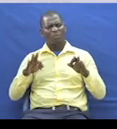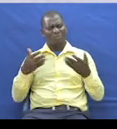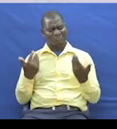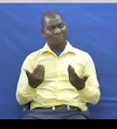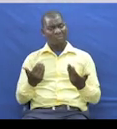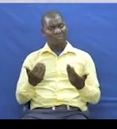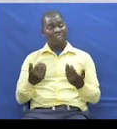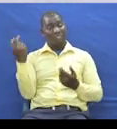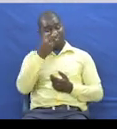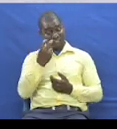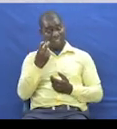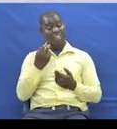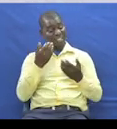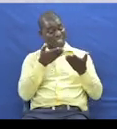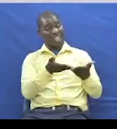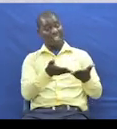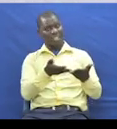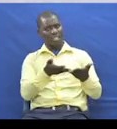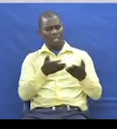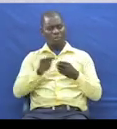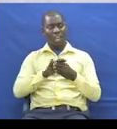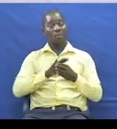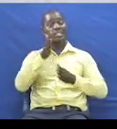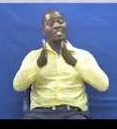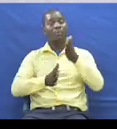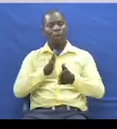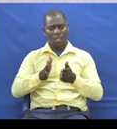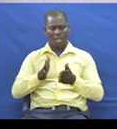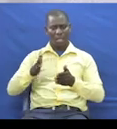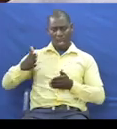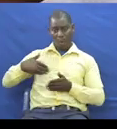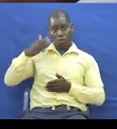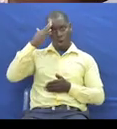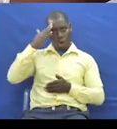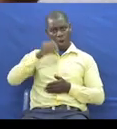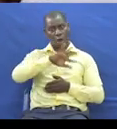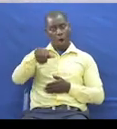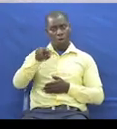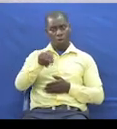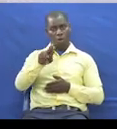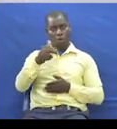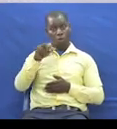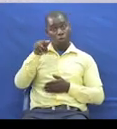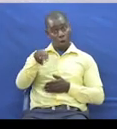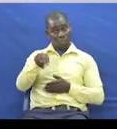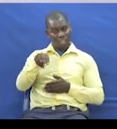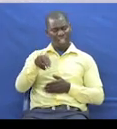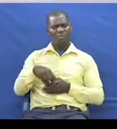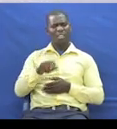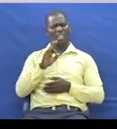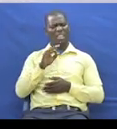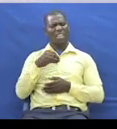You can say that now, if you use it symbolically, we have already know what are protons and the neutrons. And if